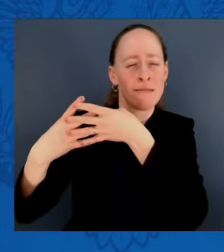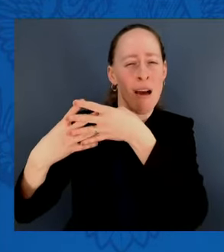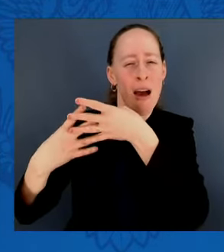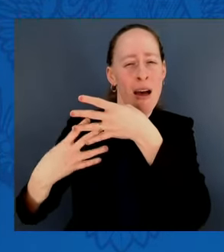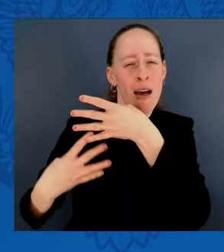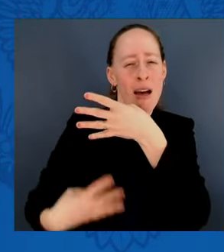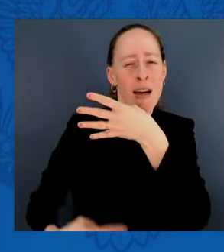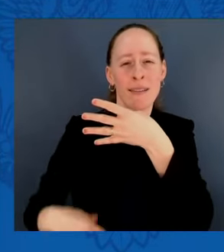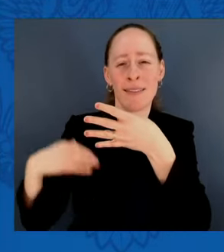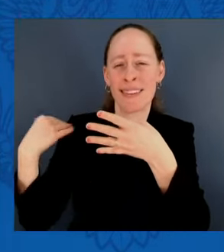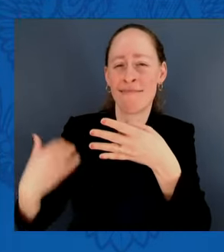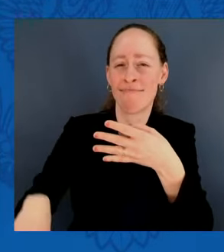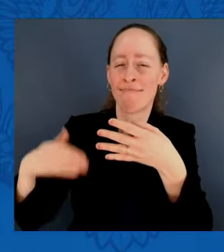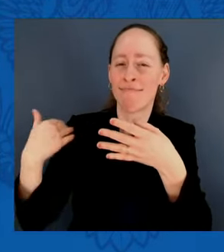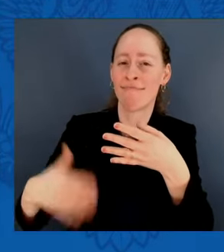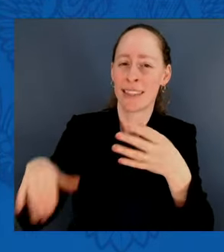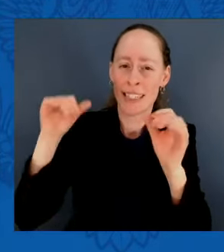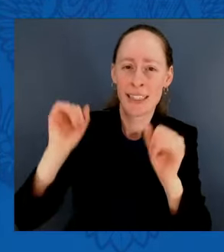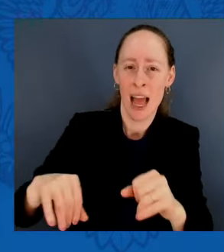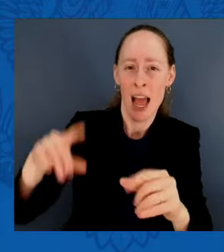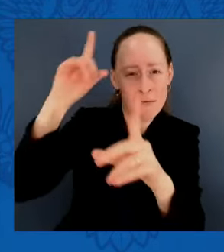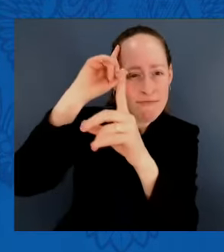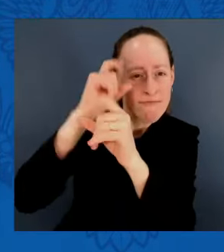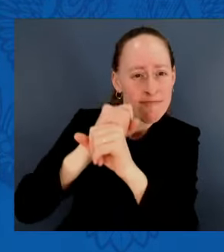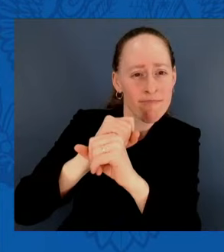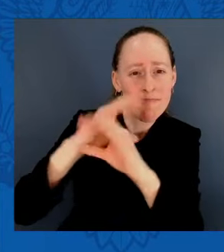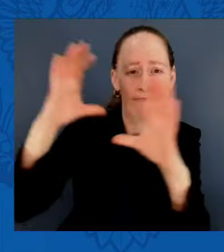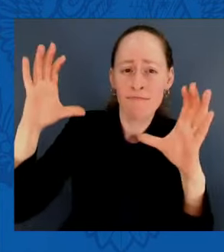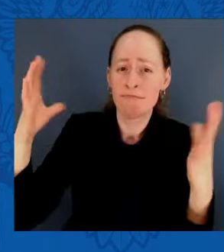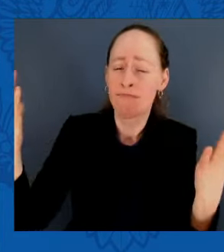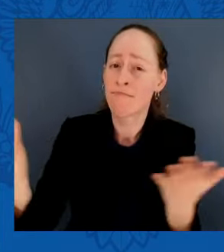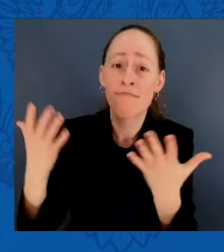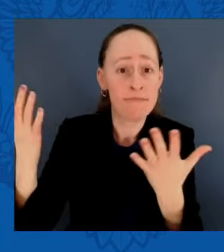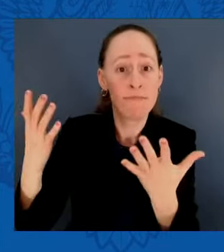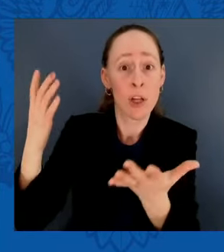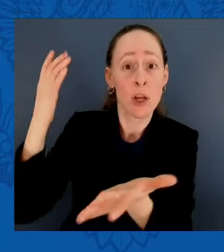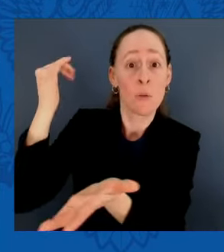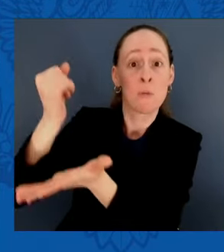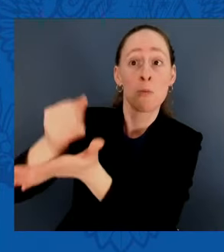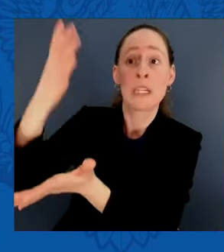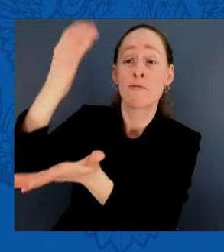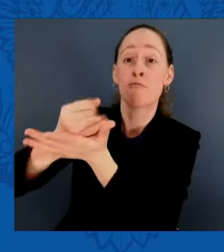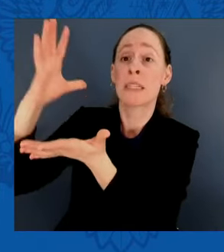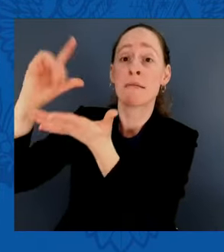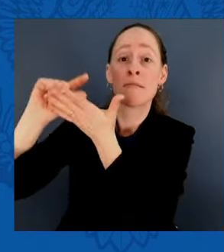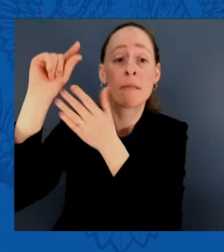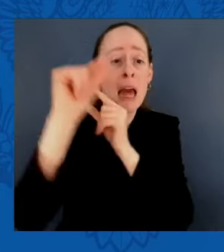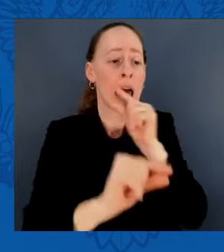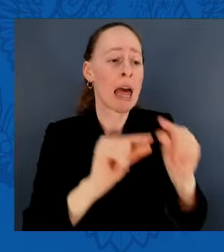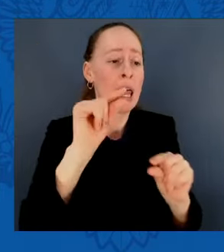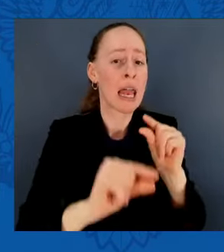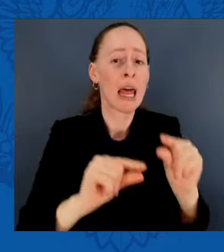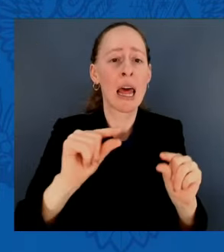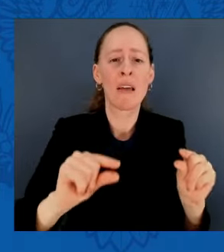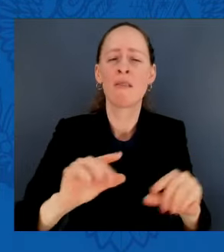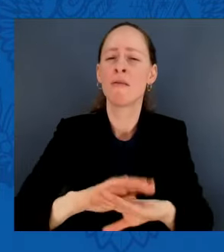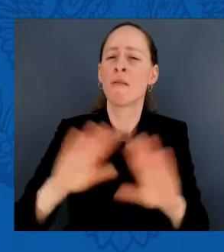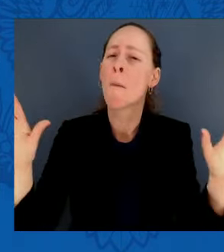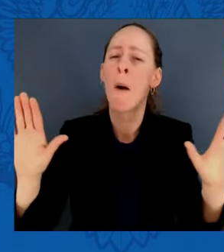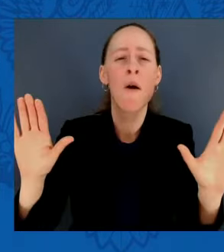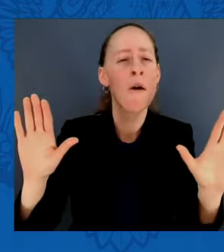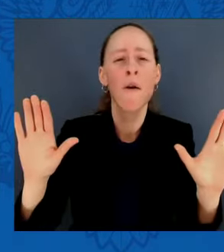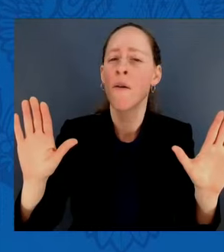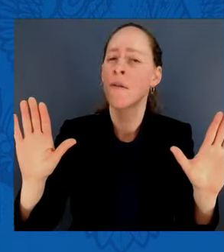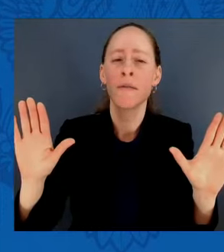trickle-down economics are over, and the wealthy and the biggest corporations no longer get to allow the tax breaks. And by the way, I understand corporations. I come from a